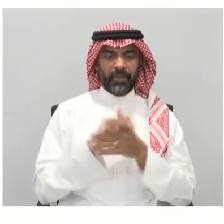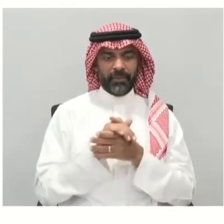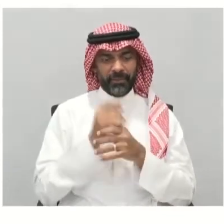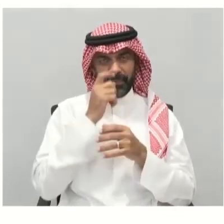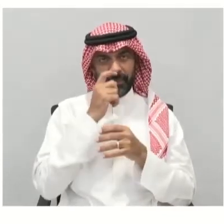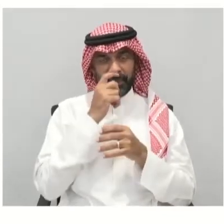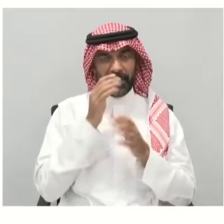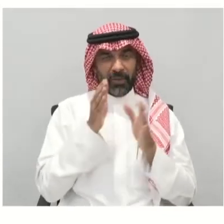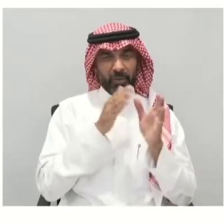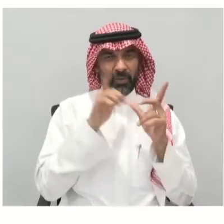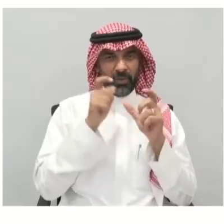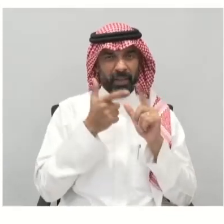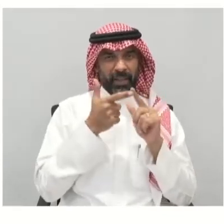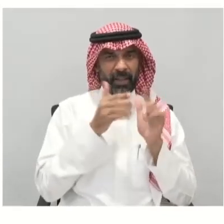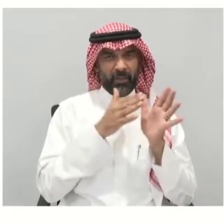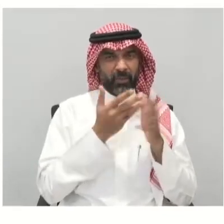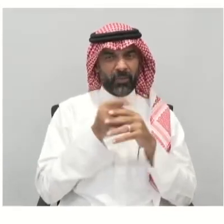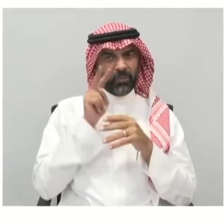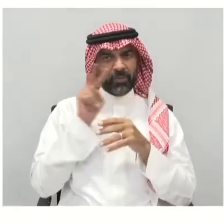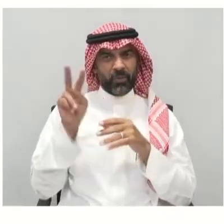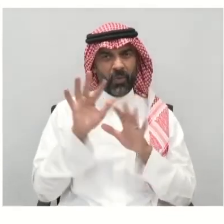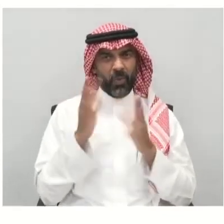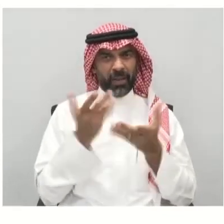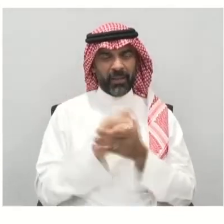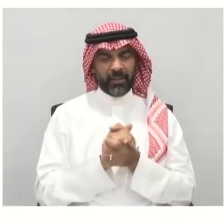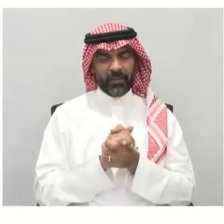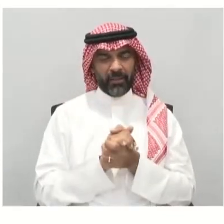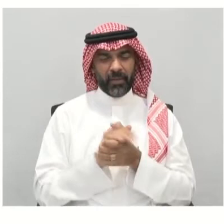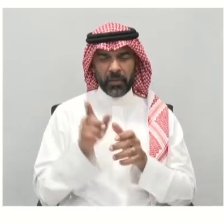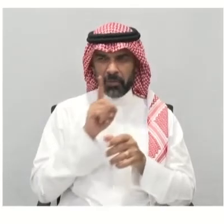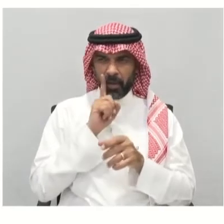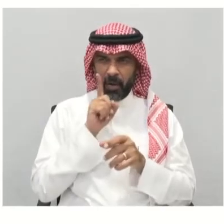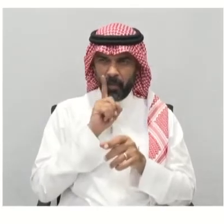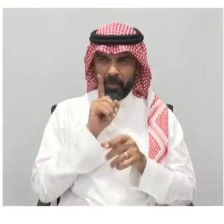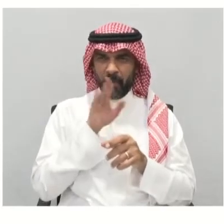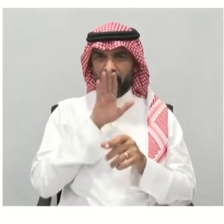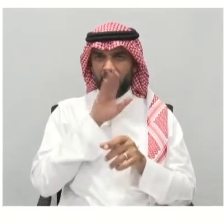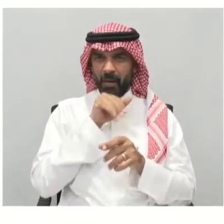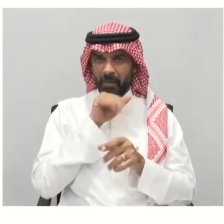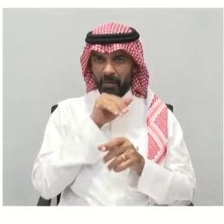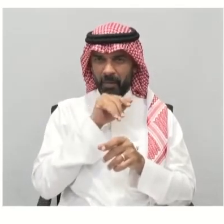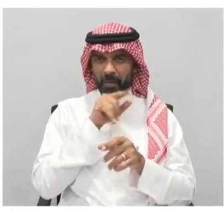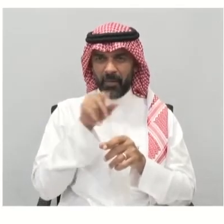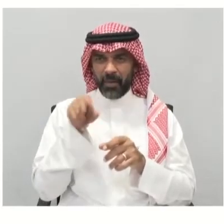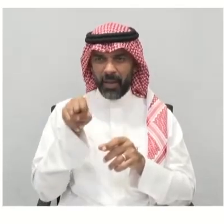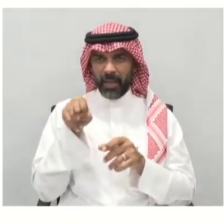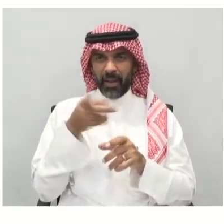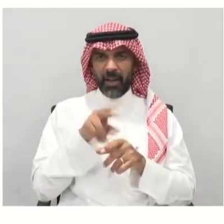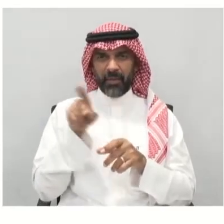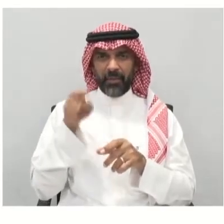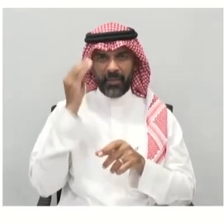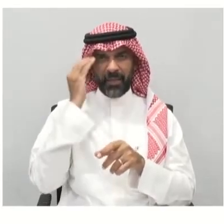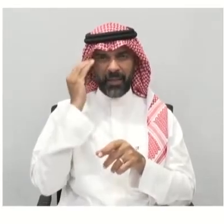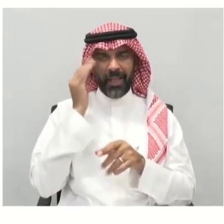picture. What do we see over here? We see a mom and a dad, a brother and a sister. So this is a